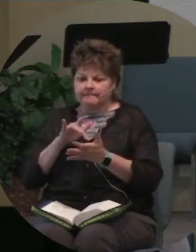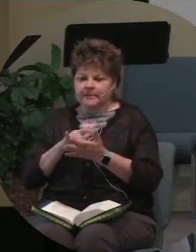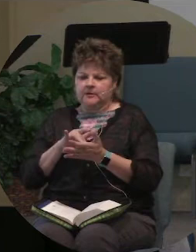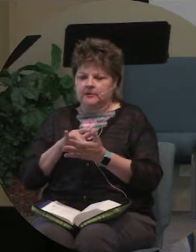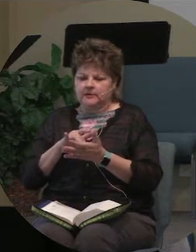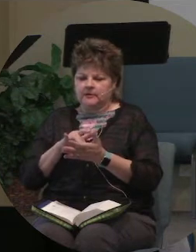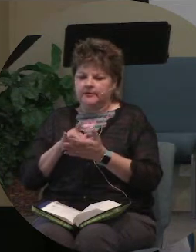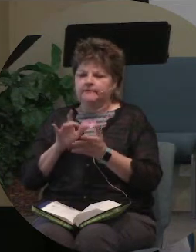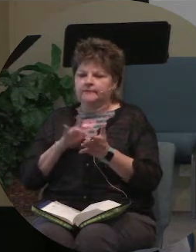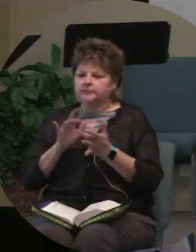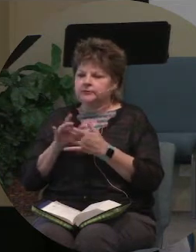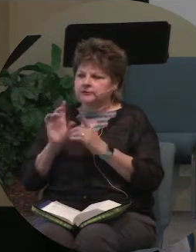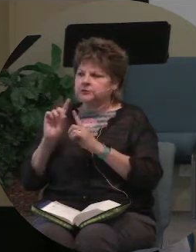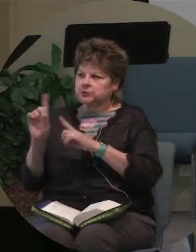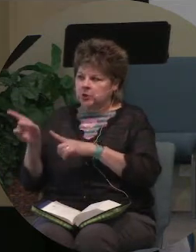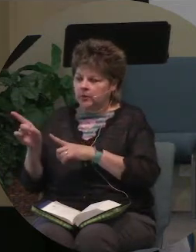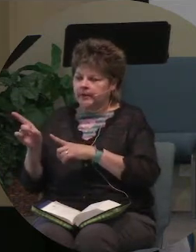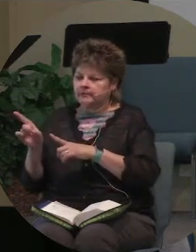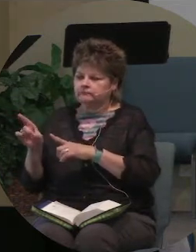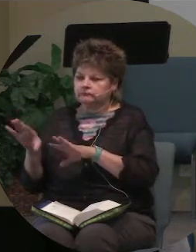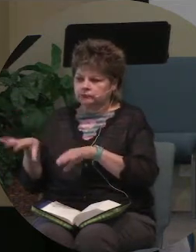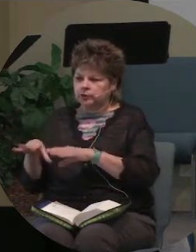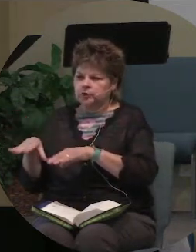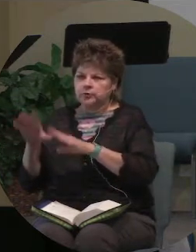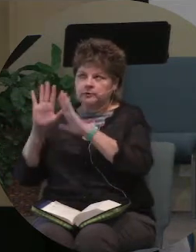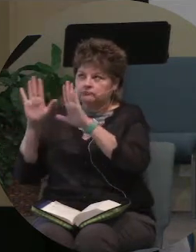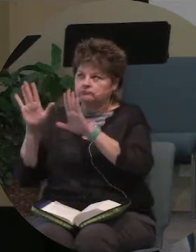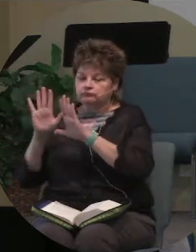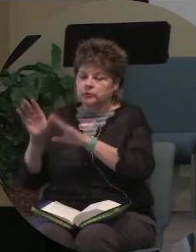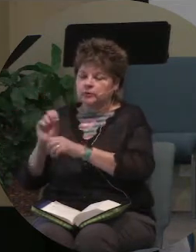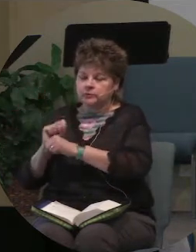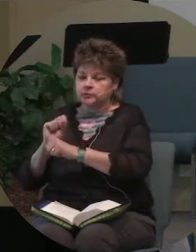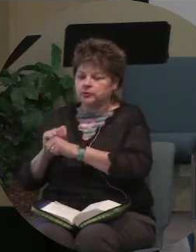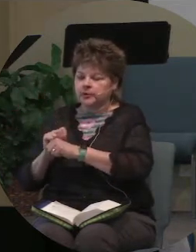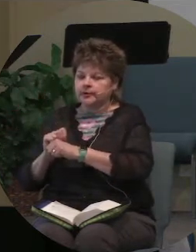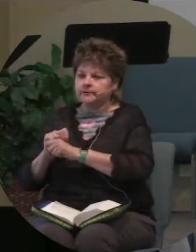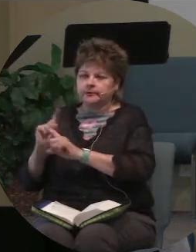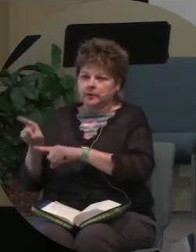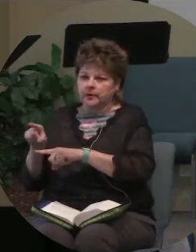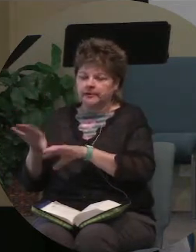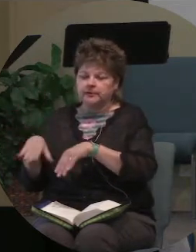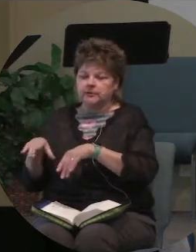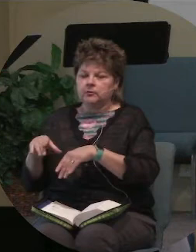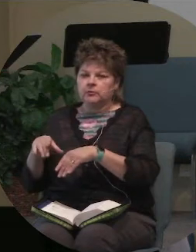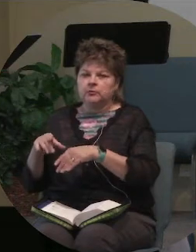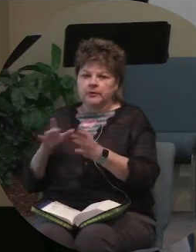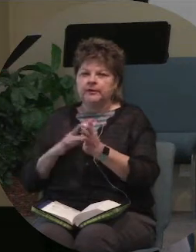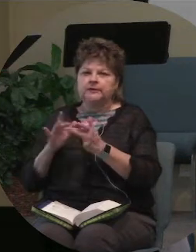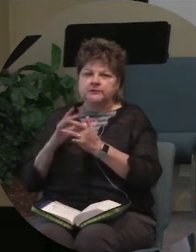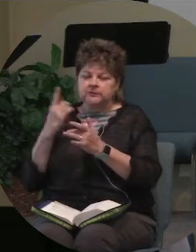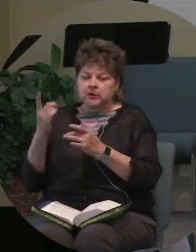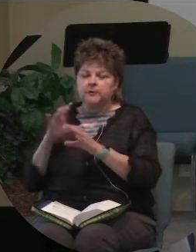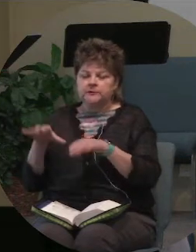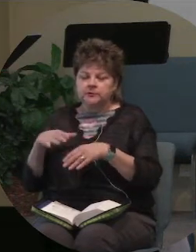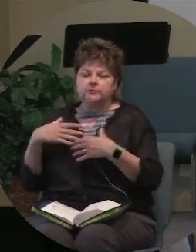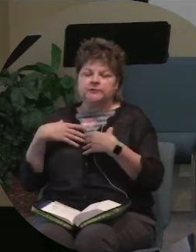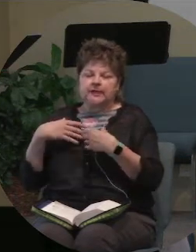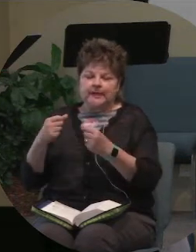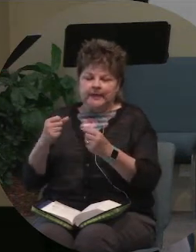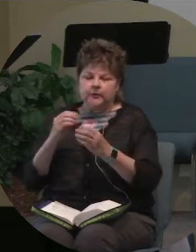of Jesus going to perform a miracle, going to do what Jesus always does, and that's to heal and to